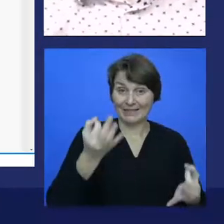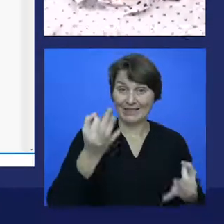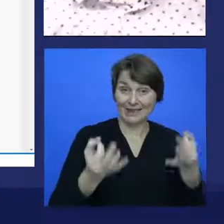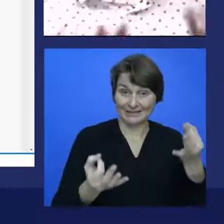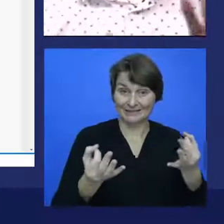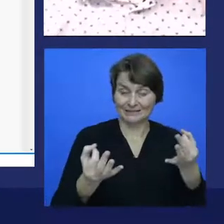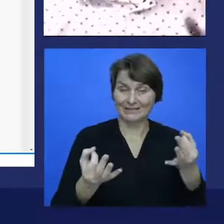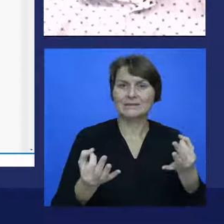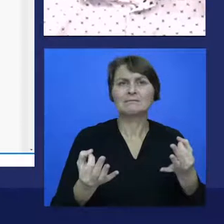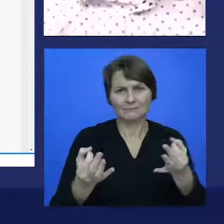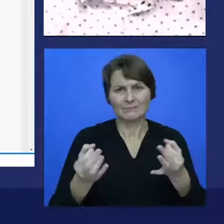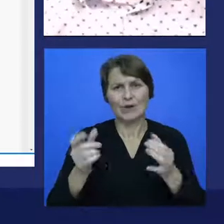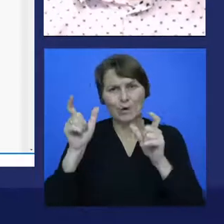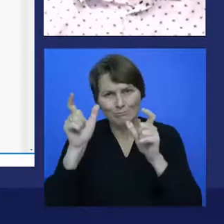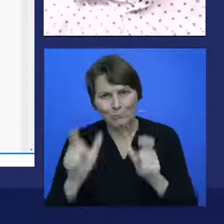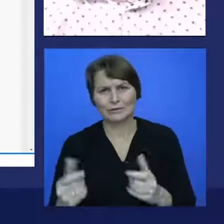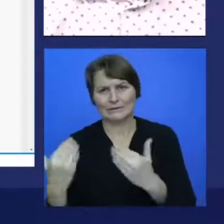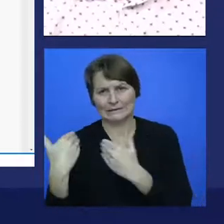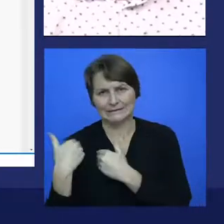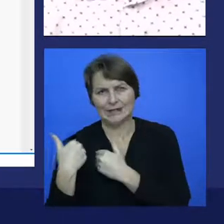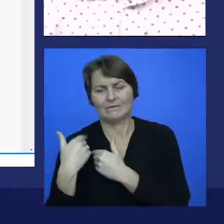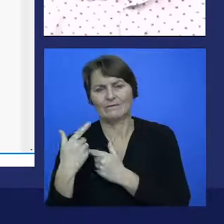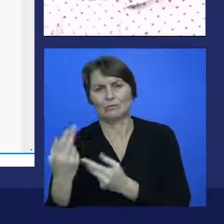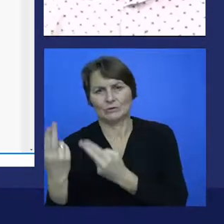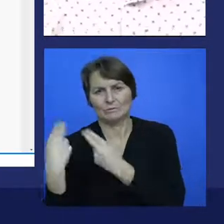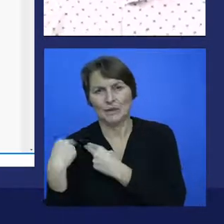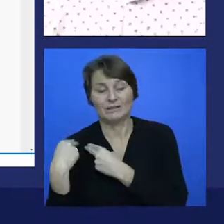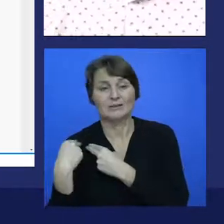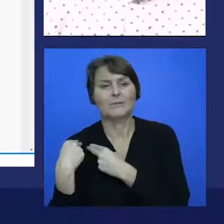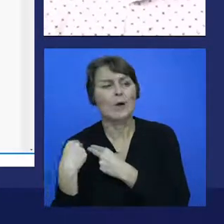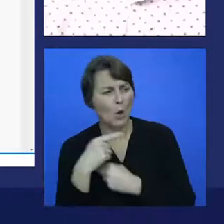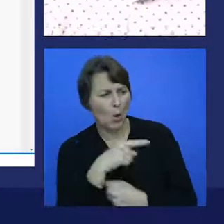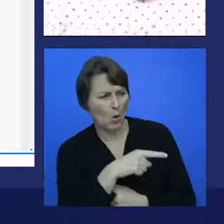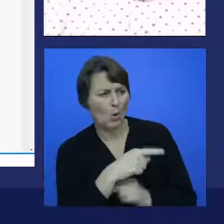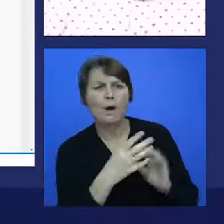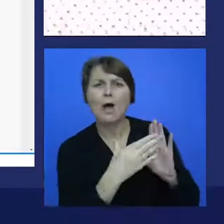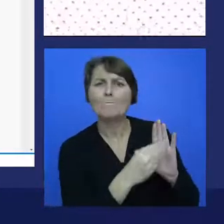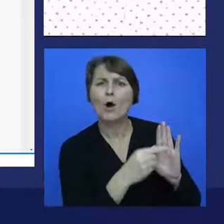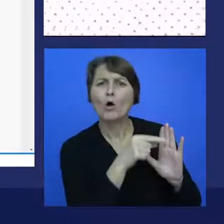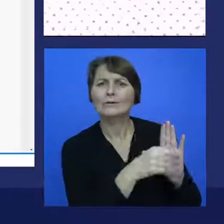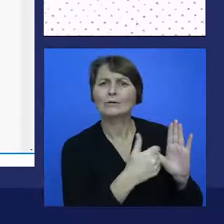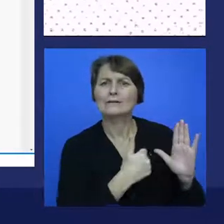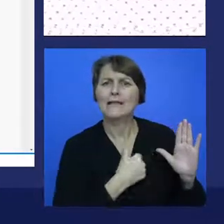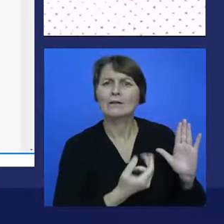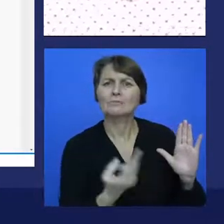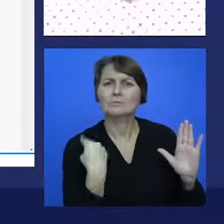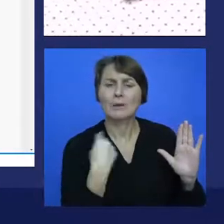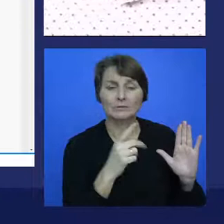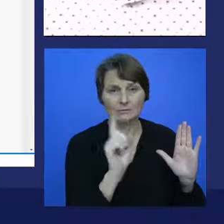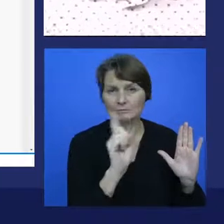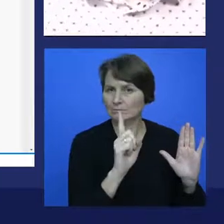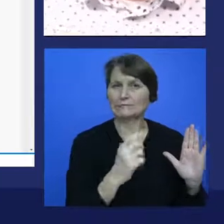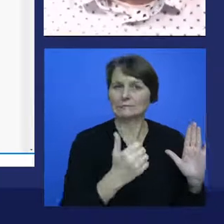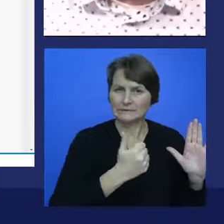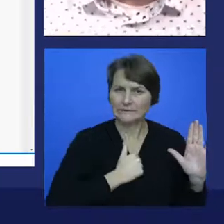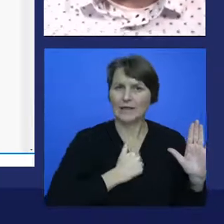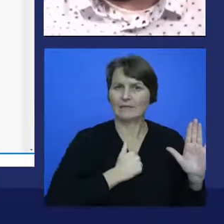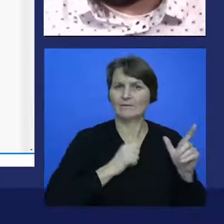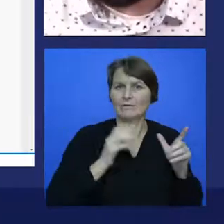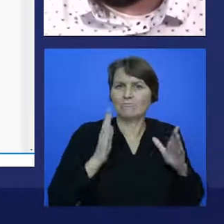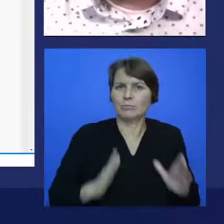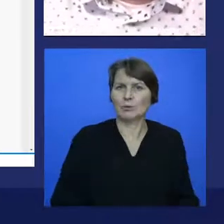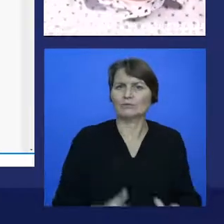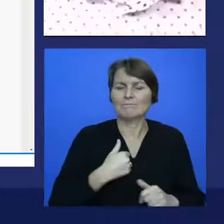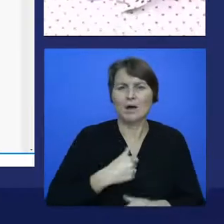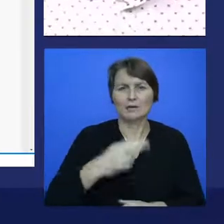has no sentient ability at all when it comes to AGI, which is generalized